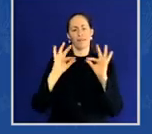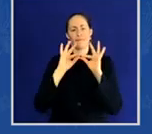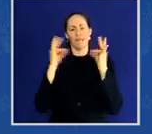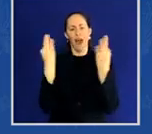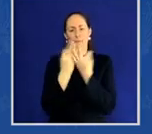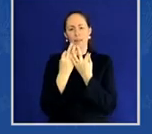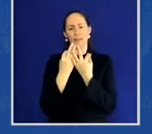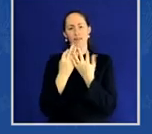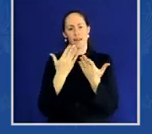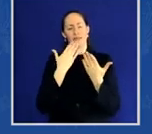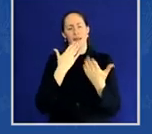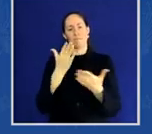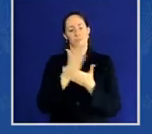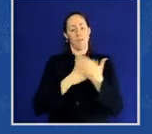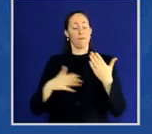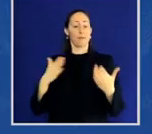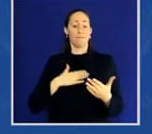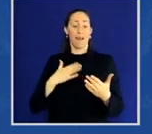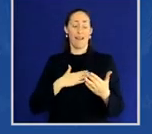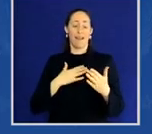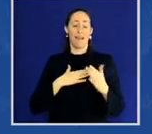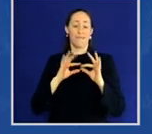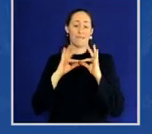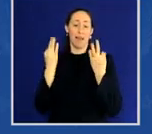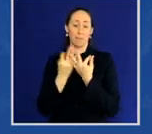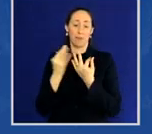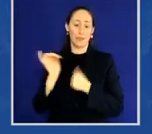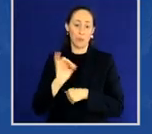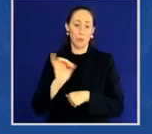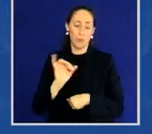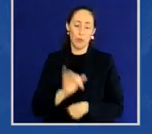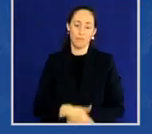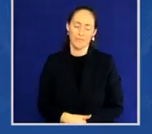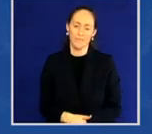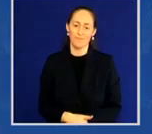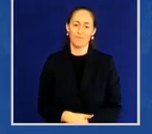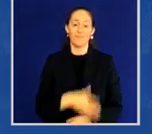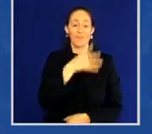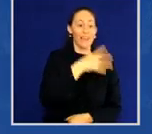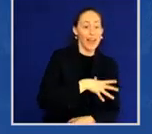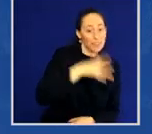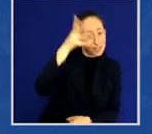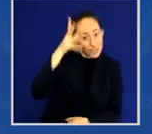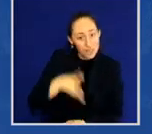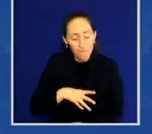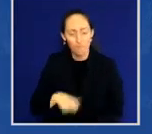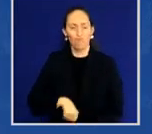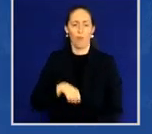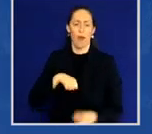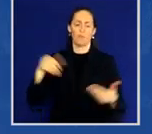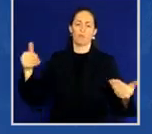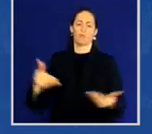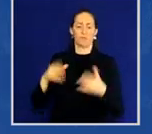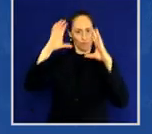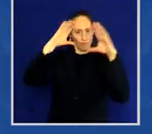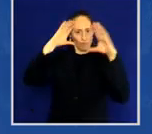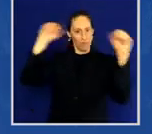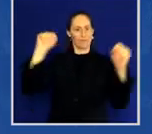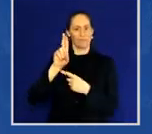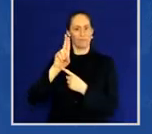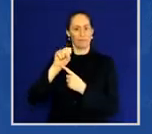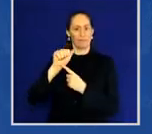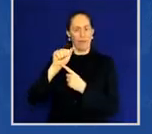family. Ladies and gentlemen, I'm proud to introduce the President of the United States of America, Mr. Joe Biden.